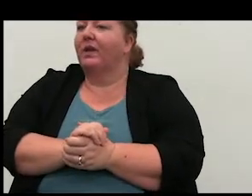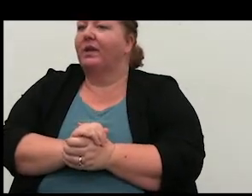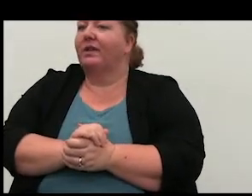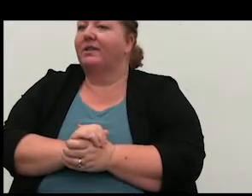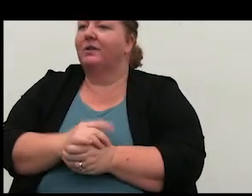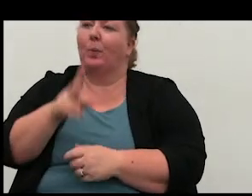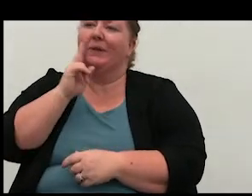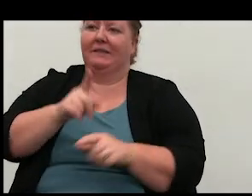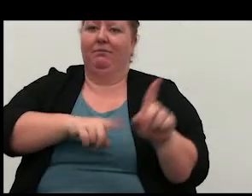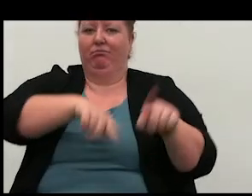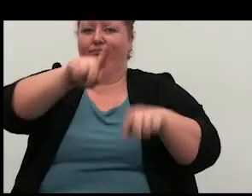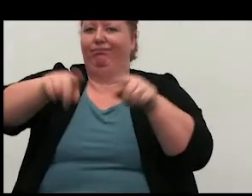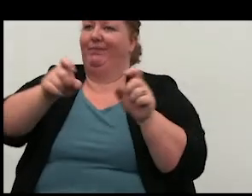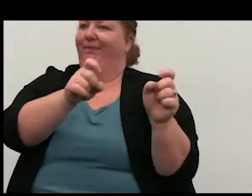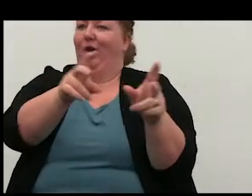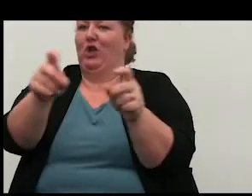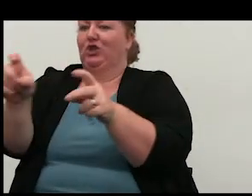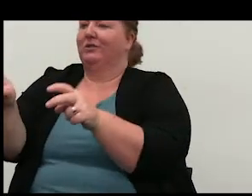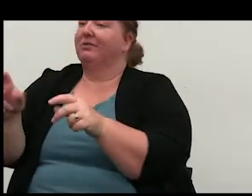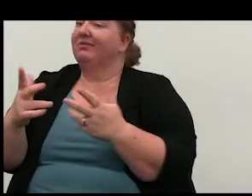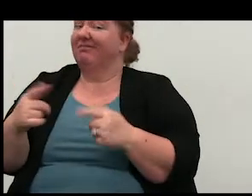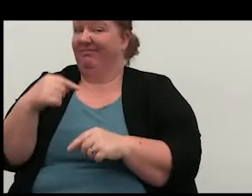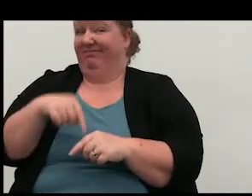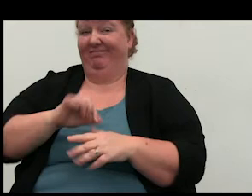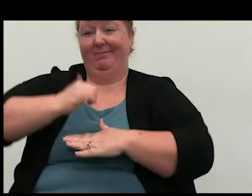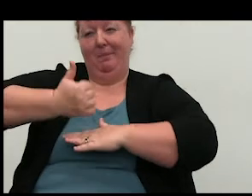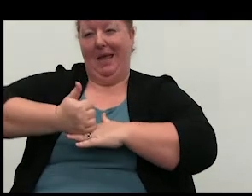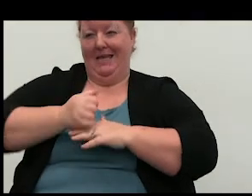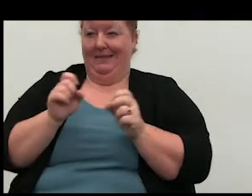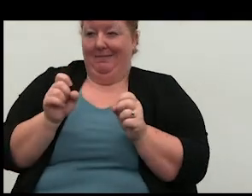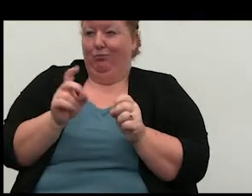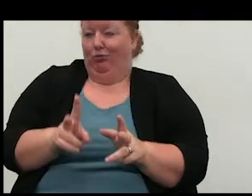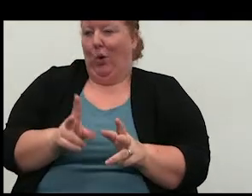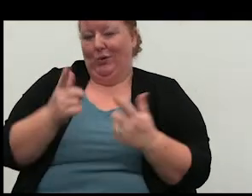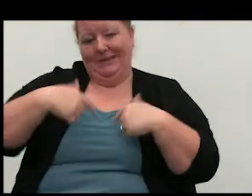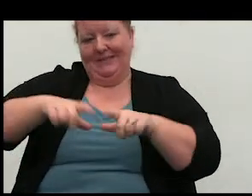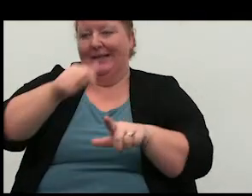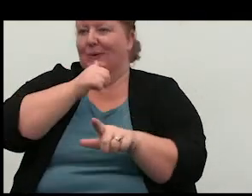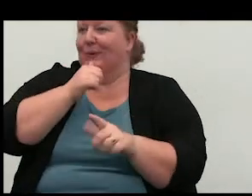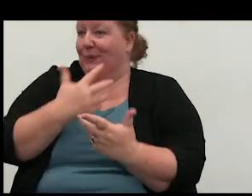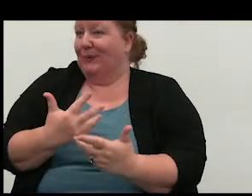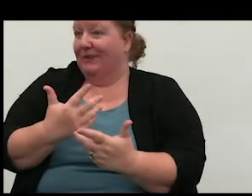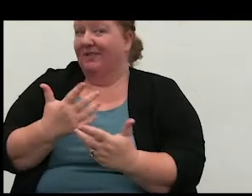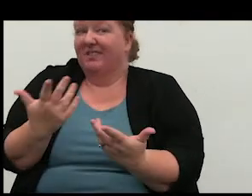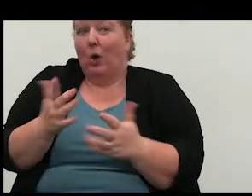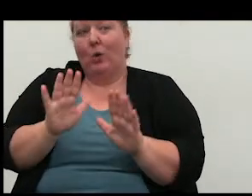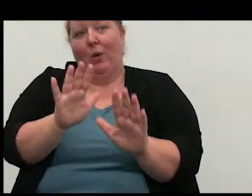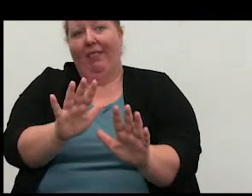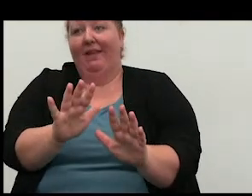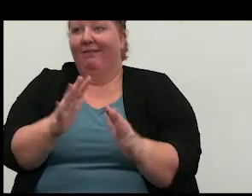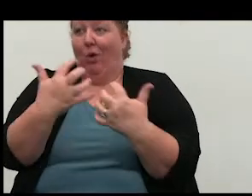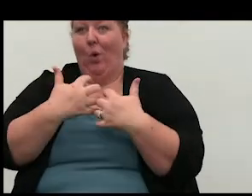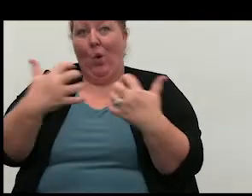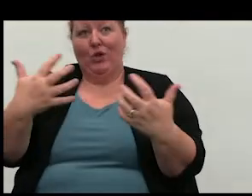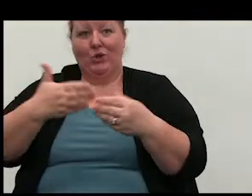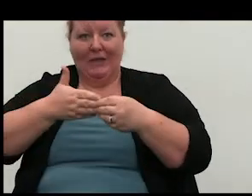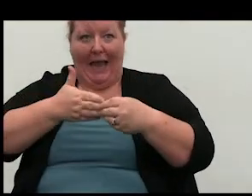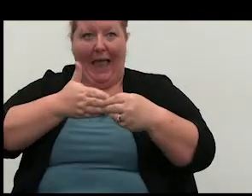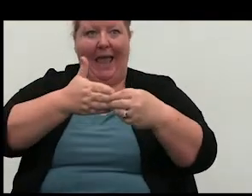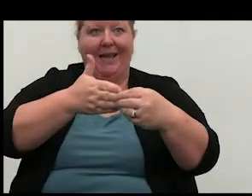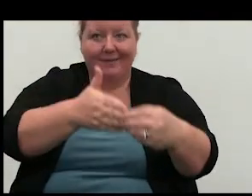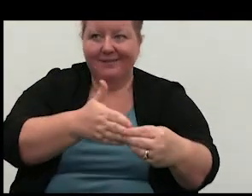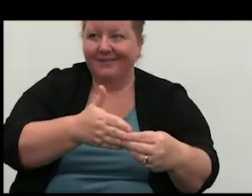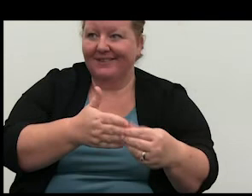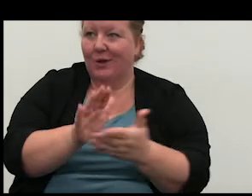different versions of things. So this is the basic approach that is still being used today. Let the audience be your guide, so you